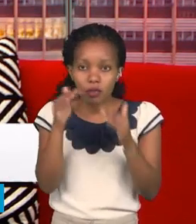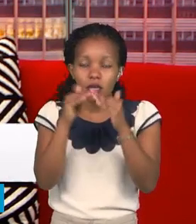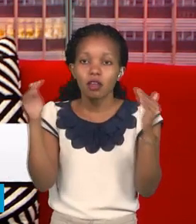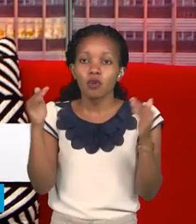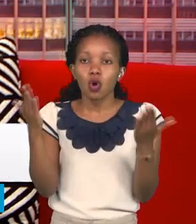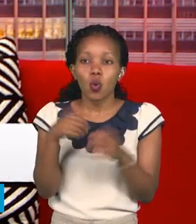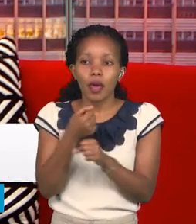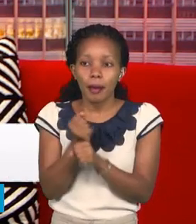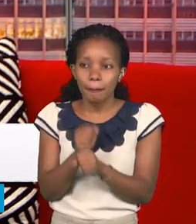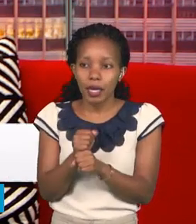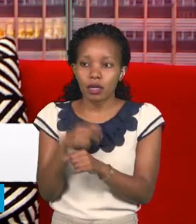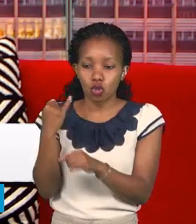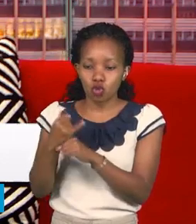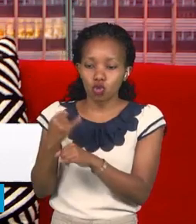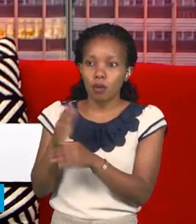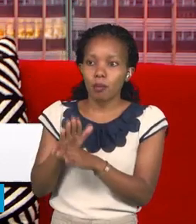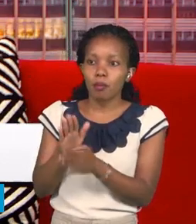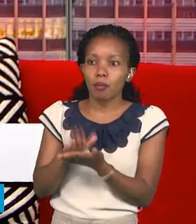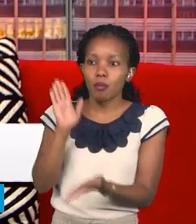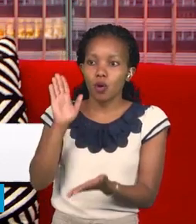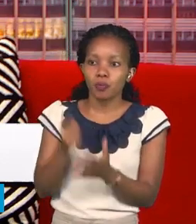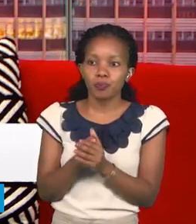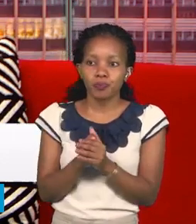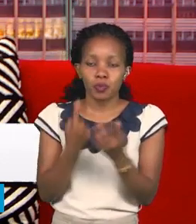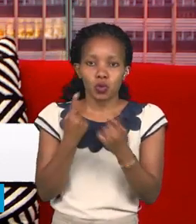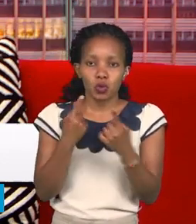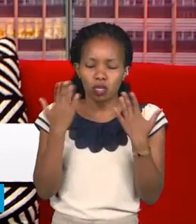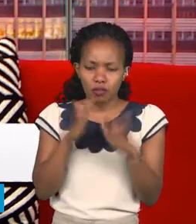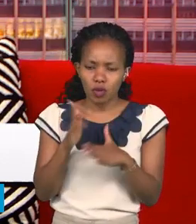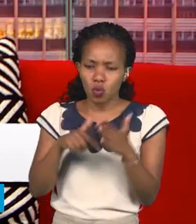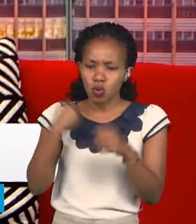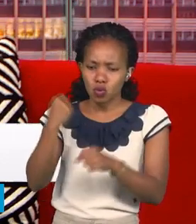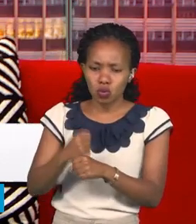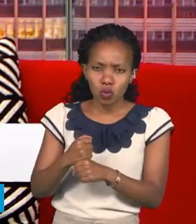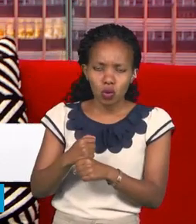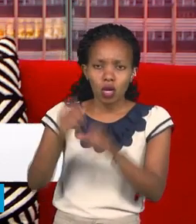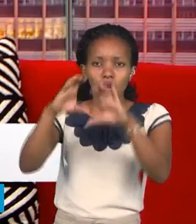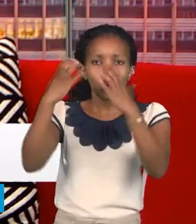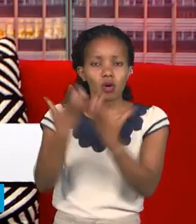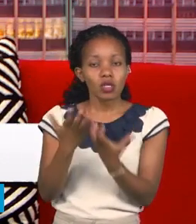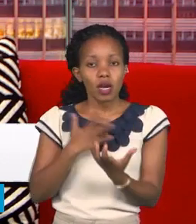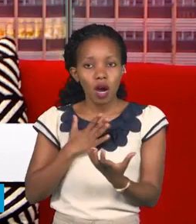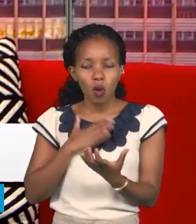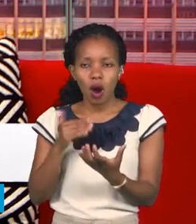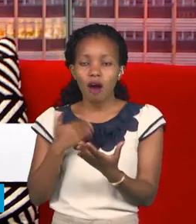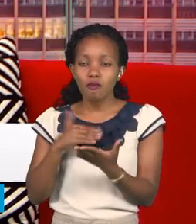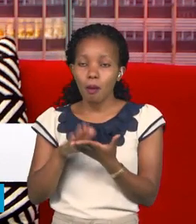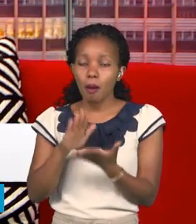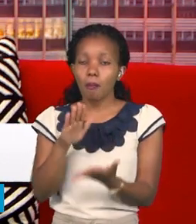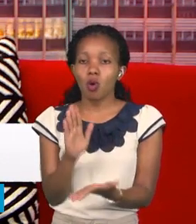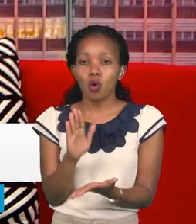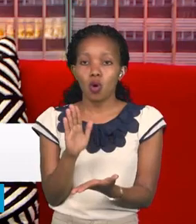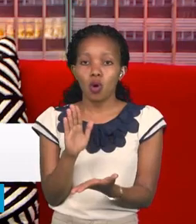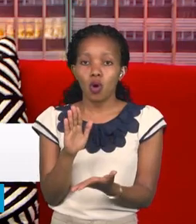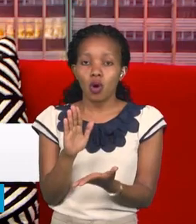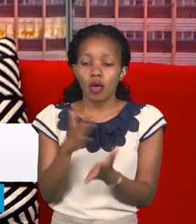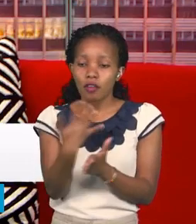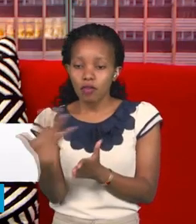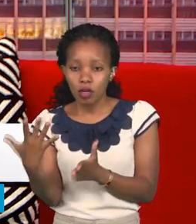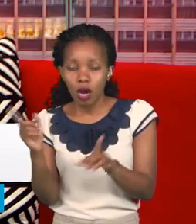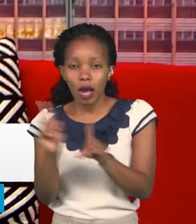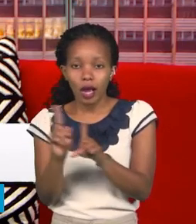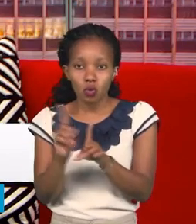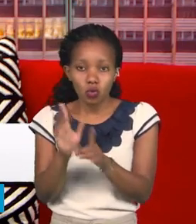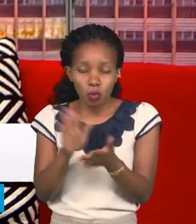you create more jobs, uh-huh. right? As you also uh-huh. said, like, you know, what do uh-huh. we do uh-huh. in the continent, you know, to have more of the infrastructure and more